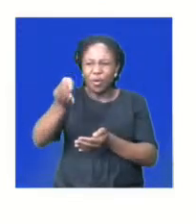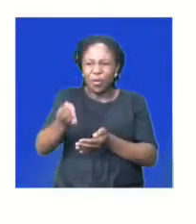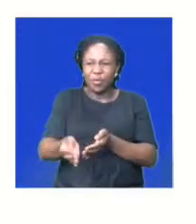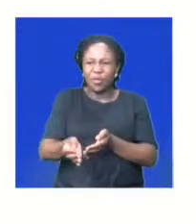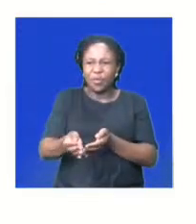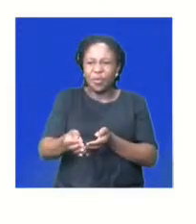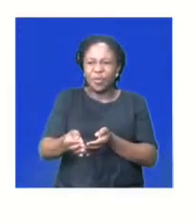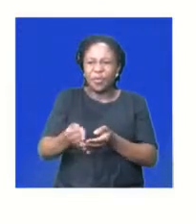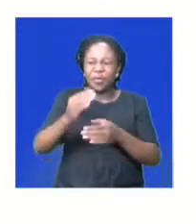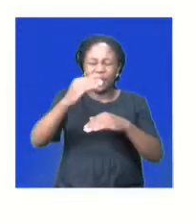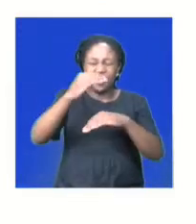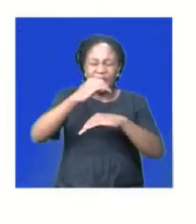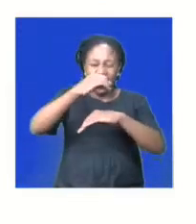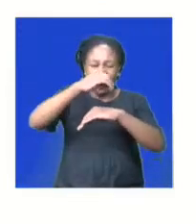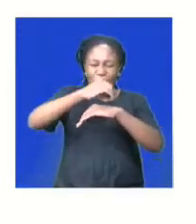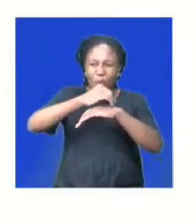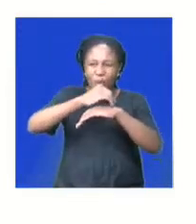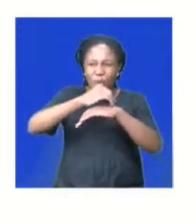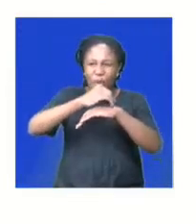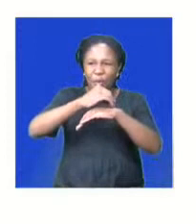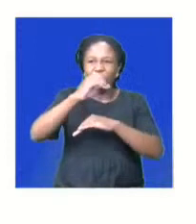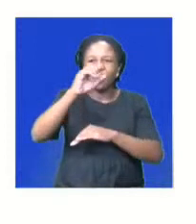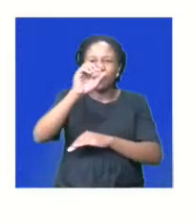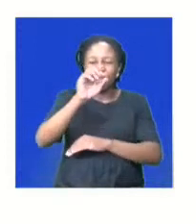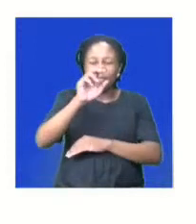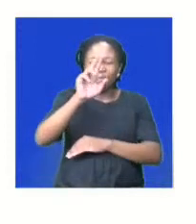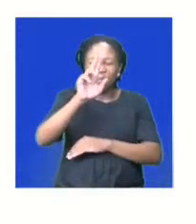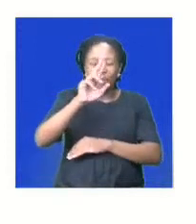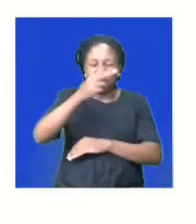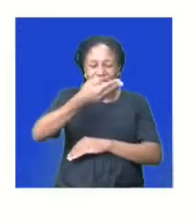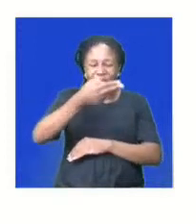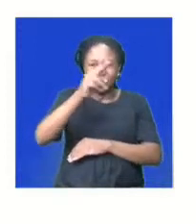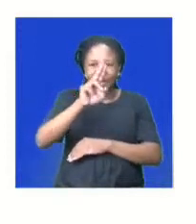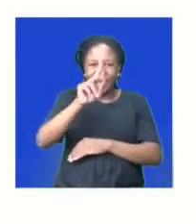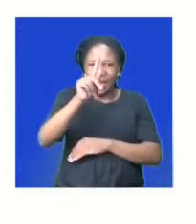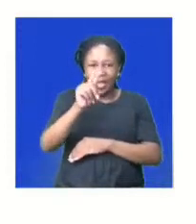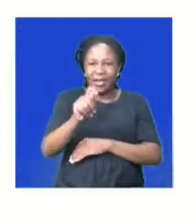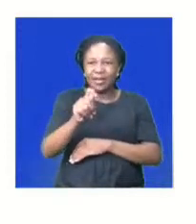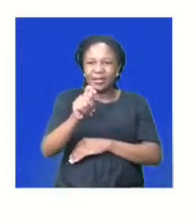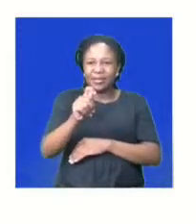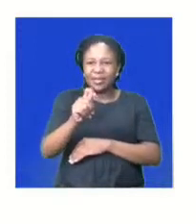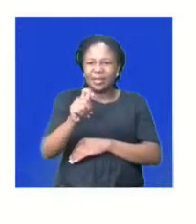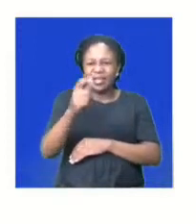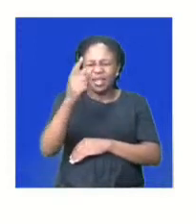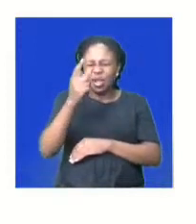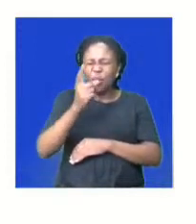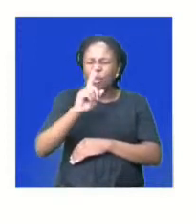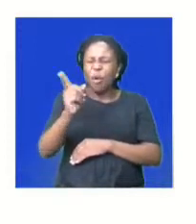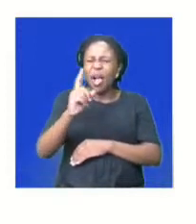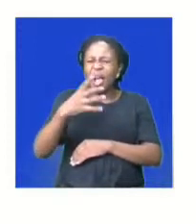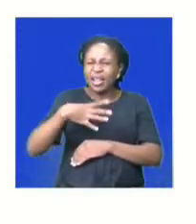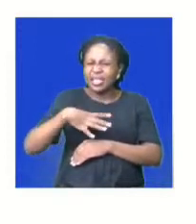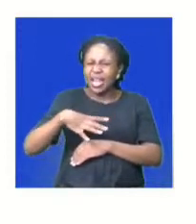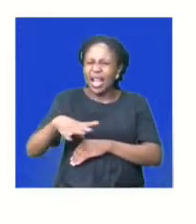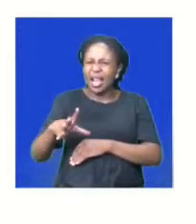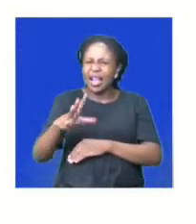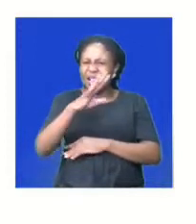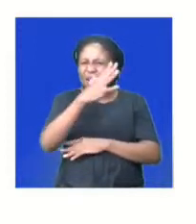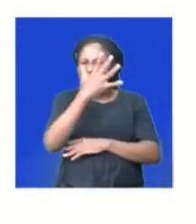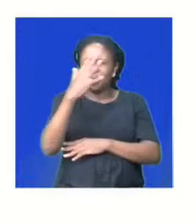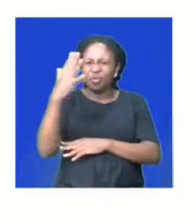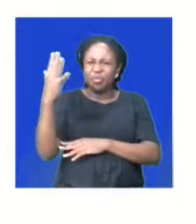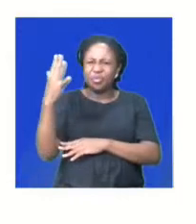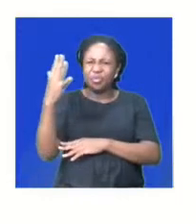called huts. Who knows what this is? What is this? This is